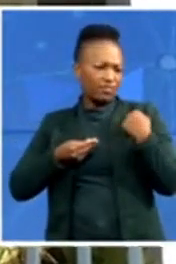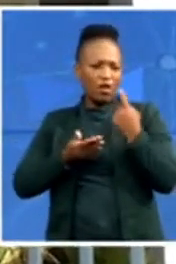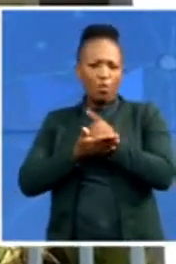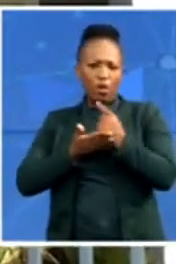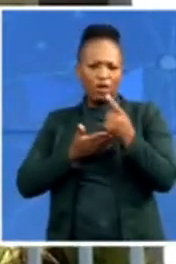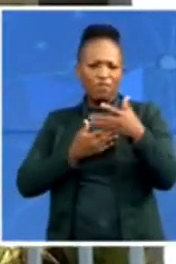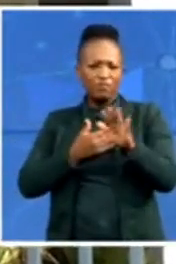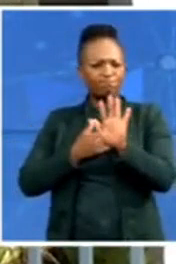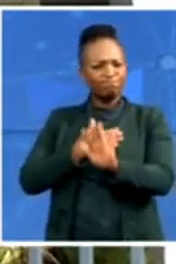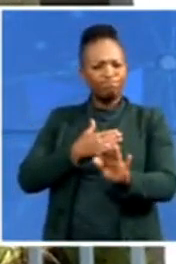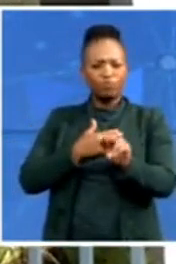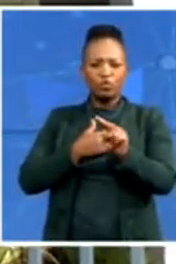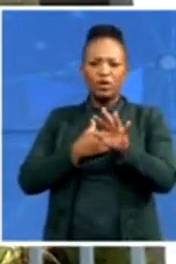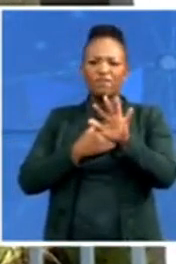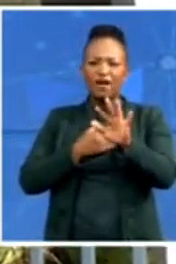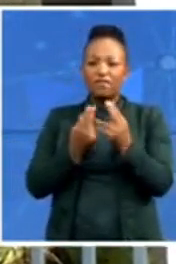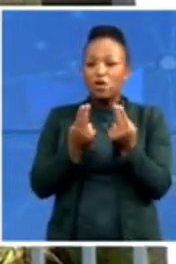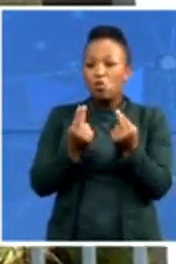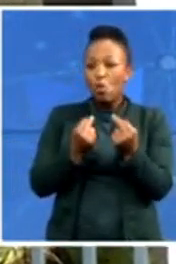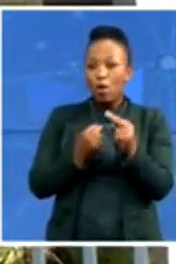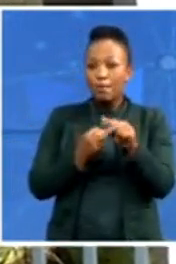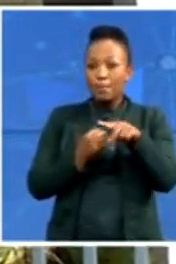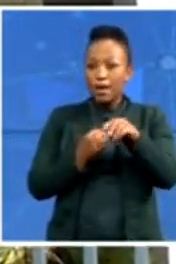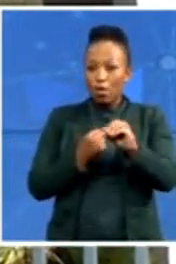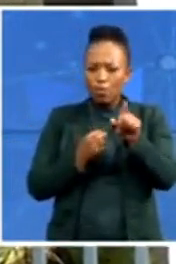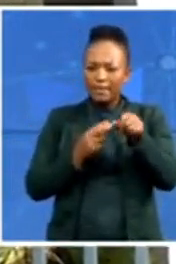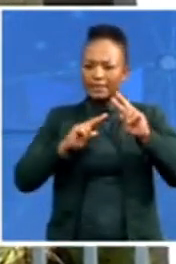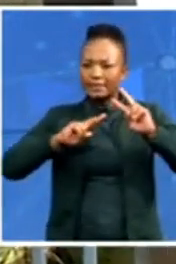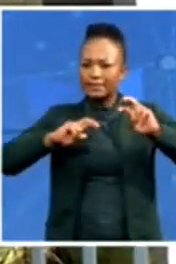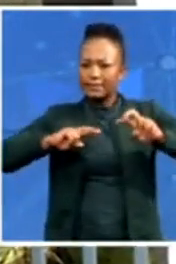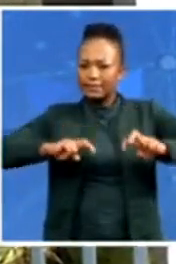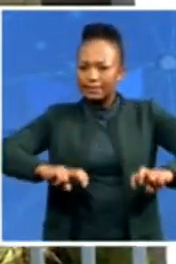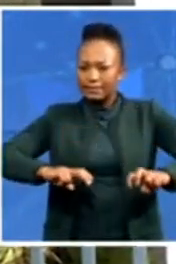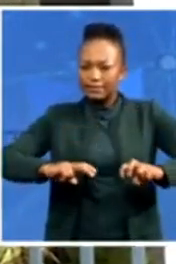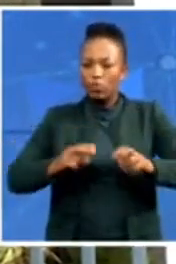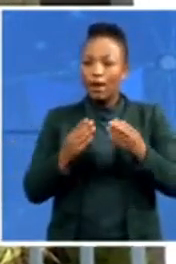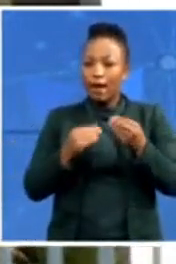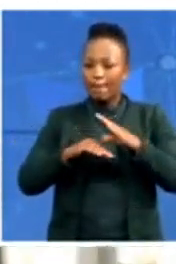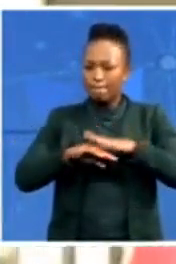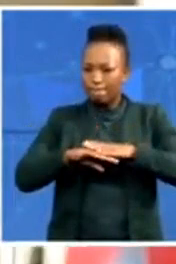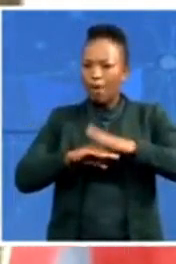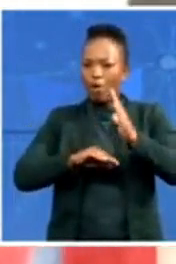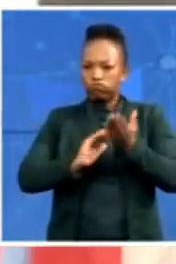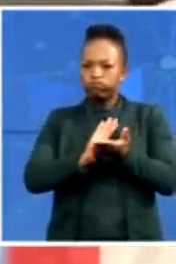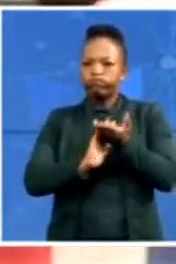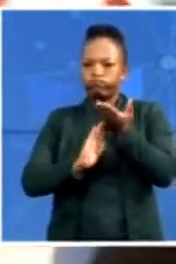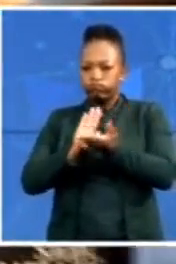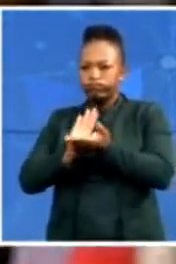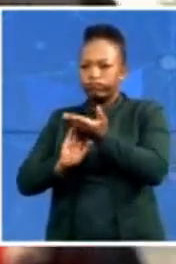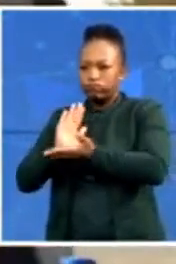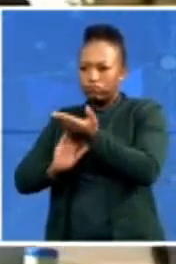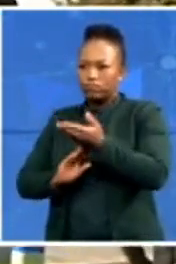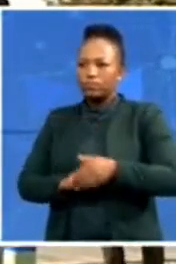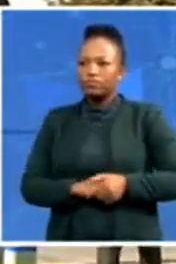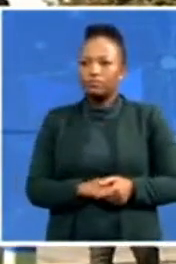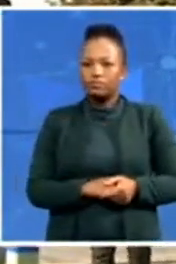new NPOs that we've got to look into. Therefore, the number is rising every day. Thank you very much, Kaiser Khanyago. He's, of course, the